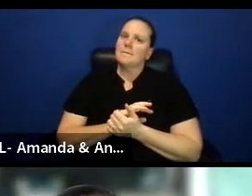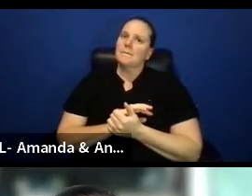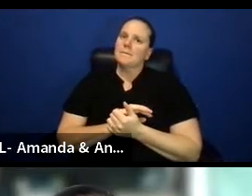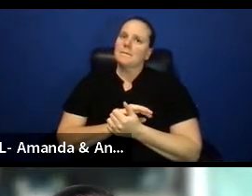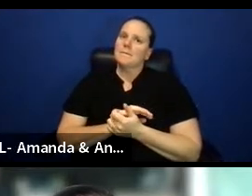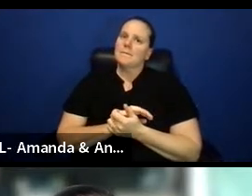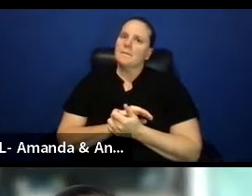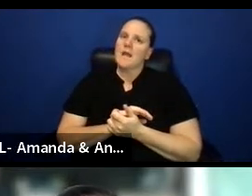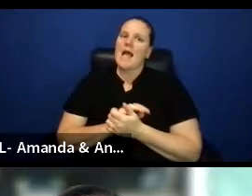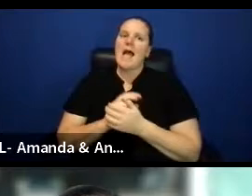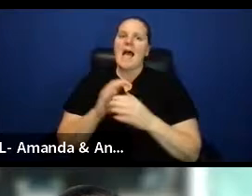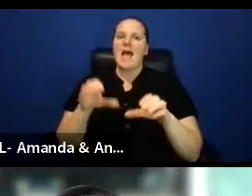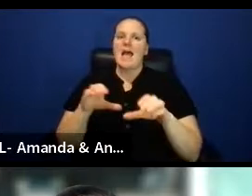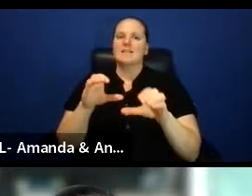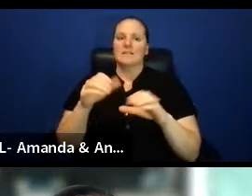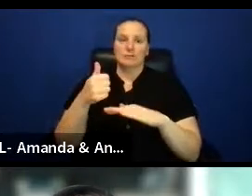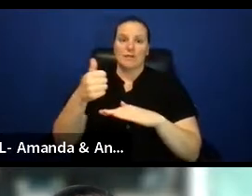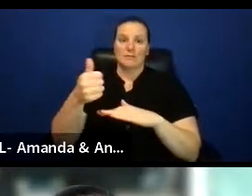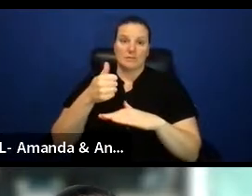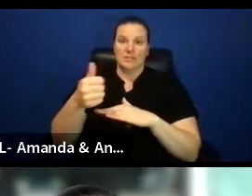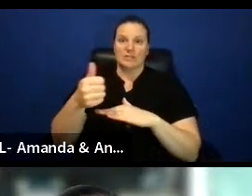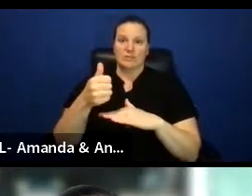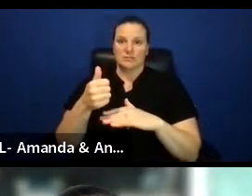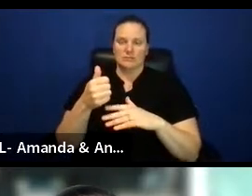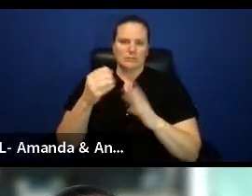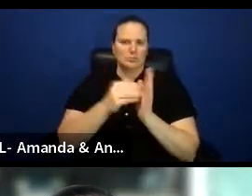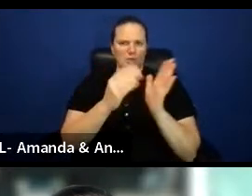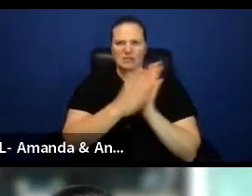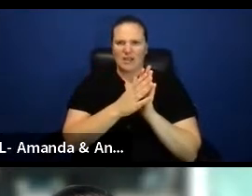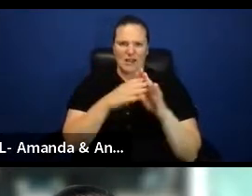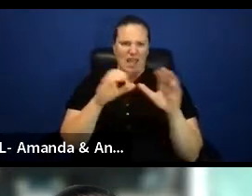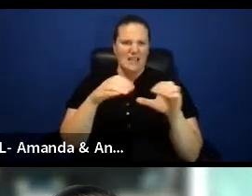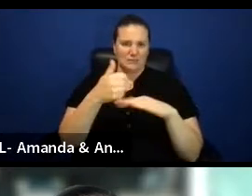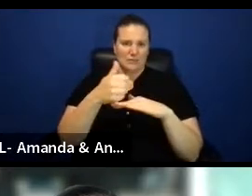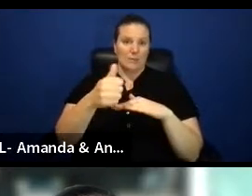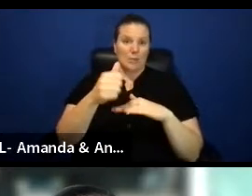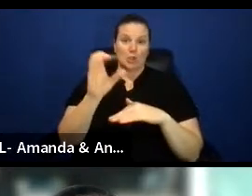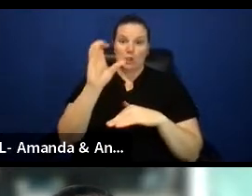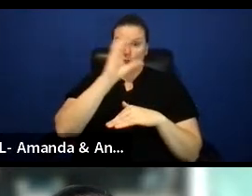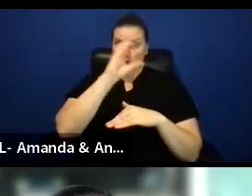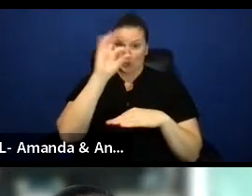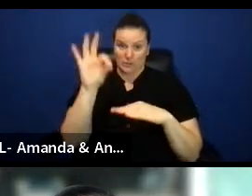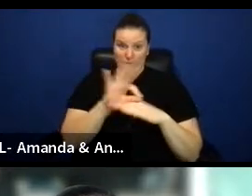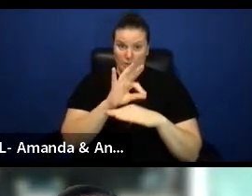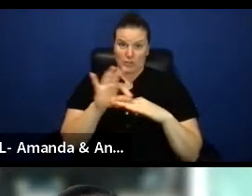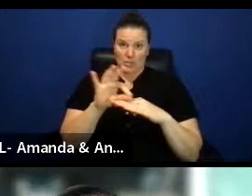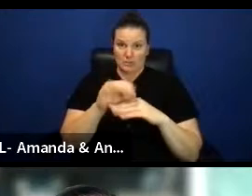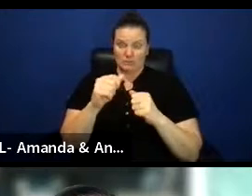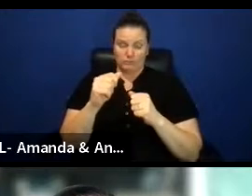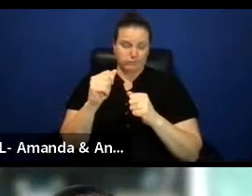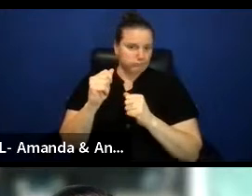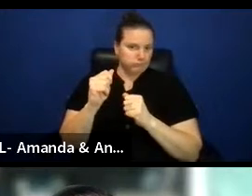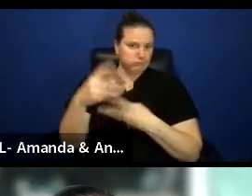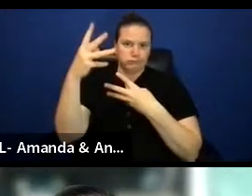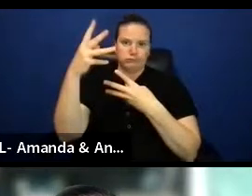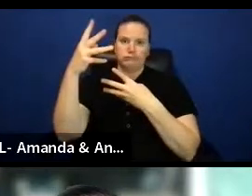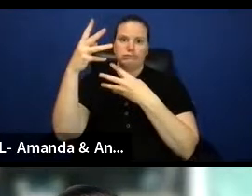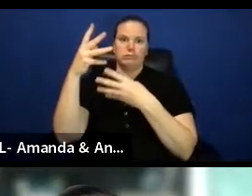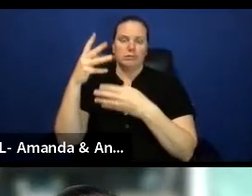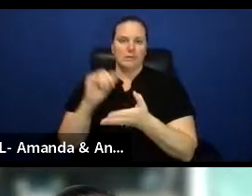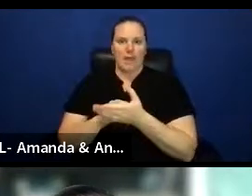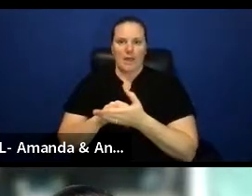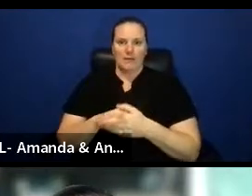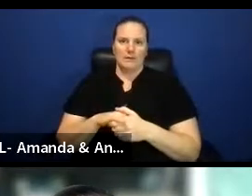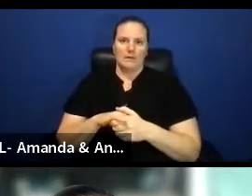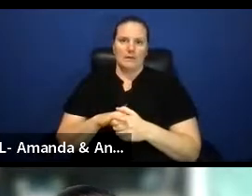the active transportation, you put active transportation in the search function and it'll tell you where, and you